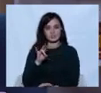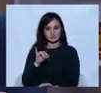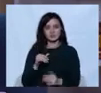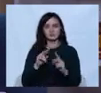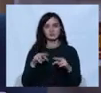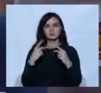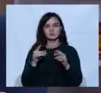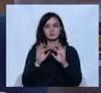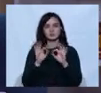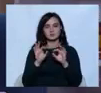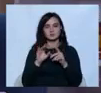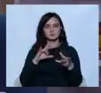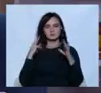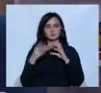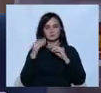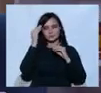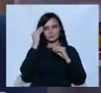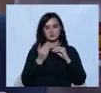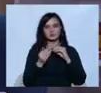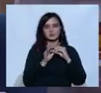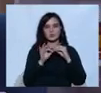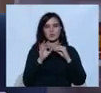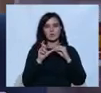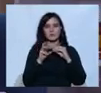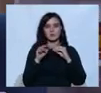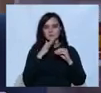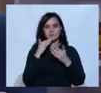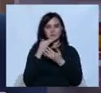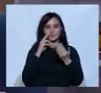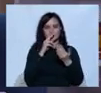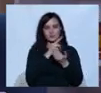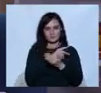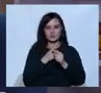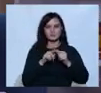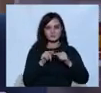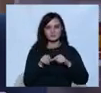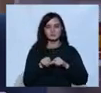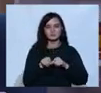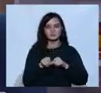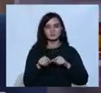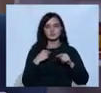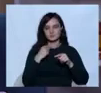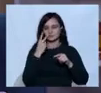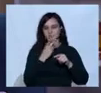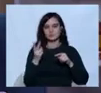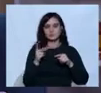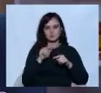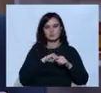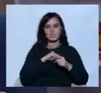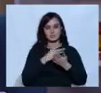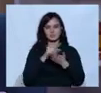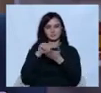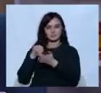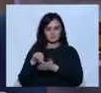able to pay it back just days later. And it shows that not everything is always about our